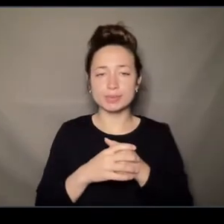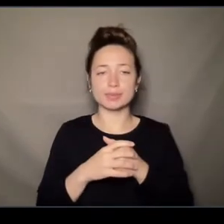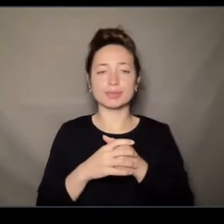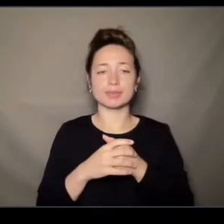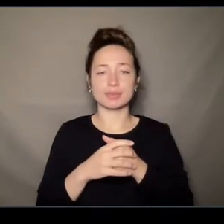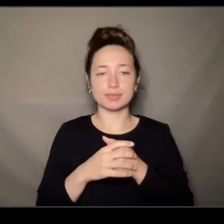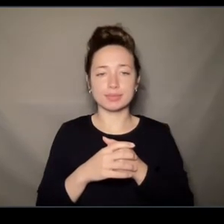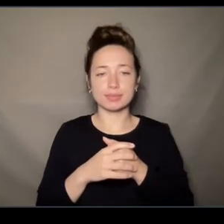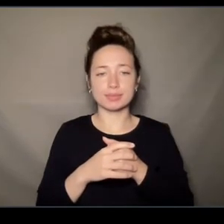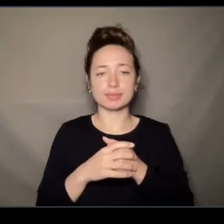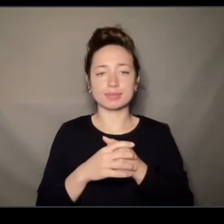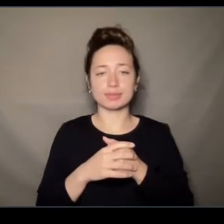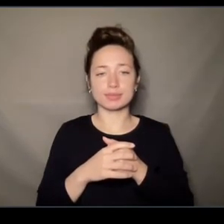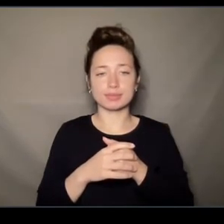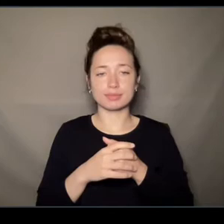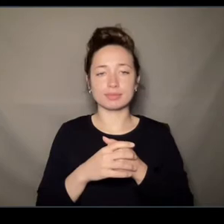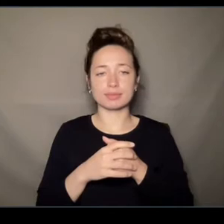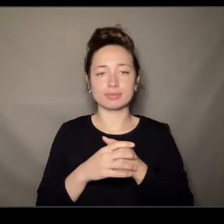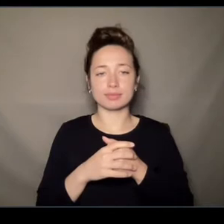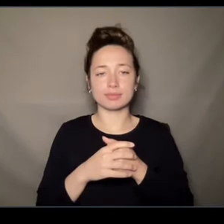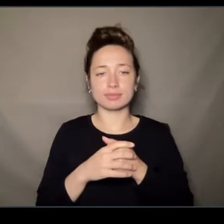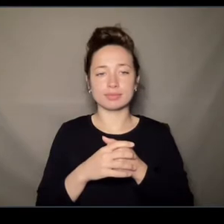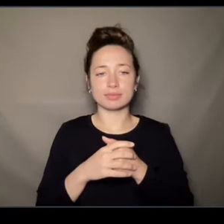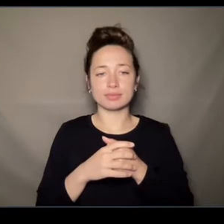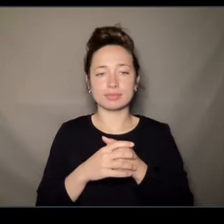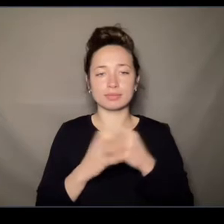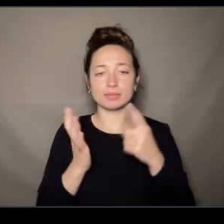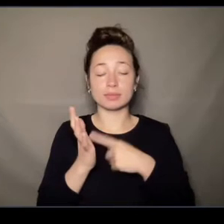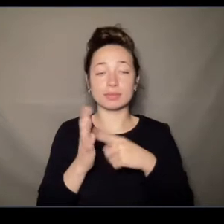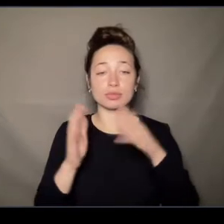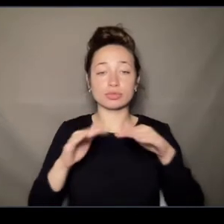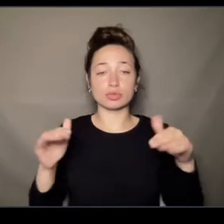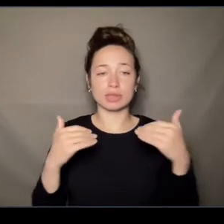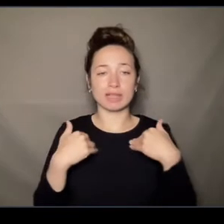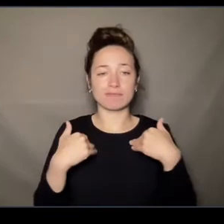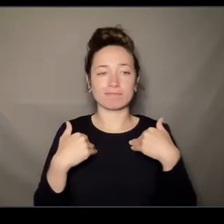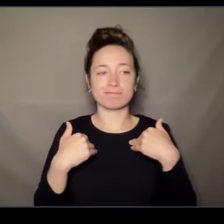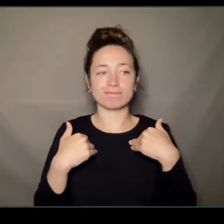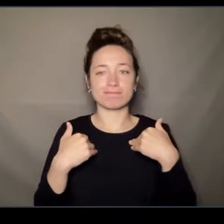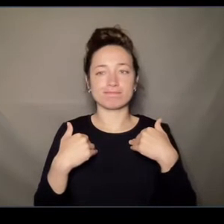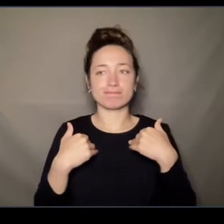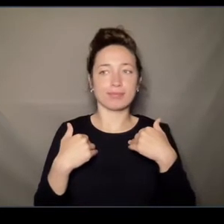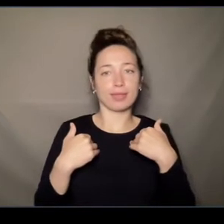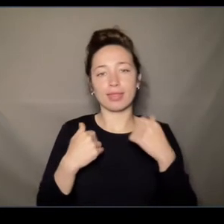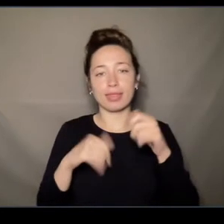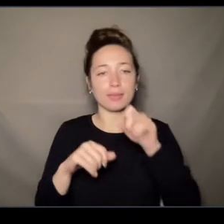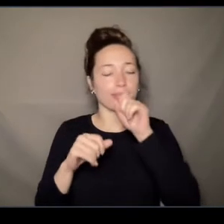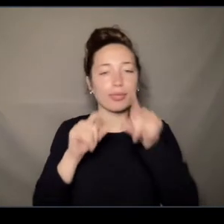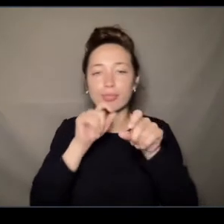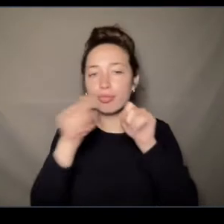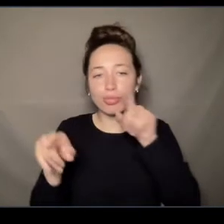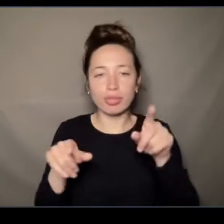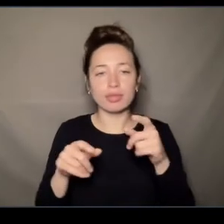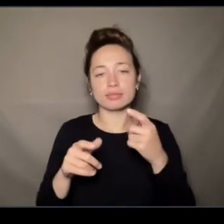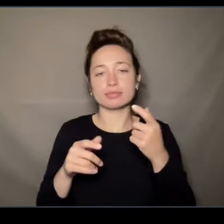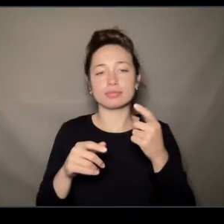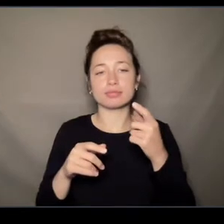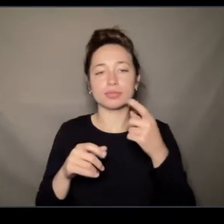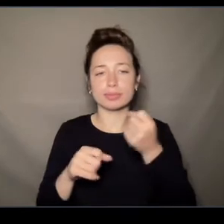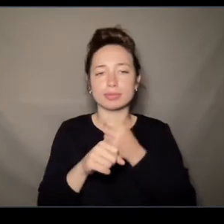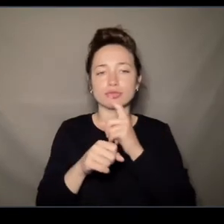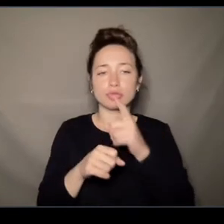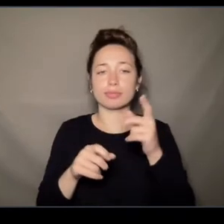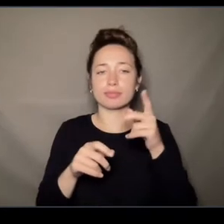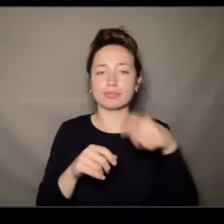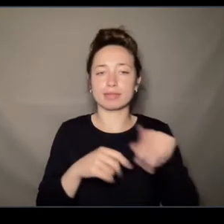your children are safe. Sometimes children have difficulty keeping secrets, so you want to be sure that